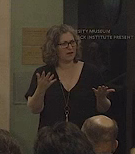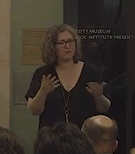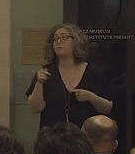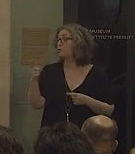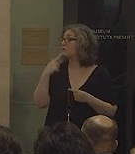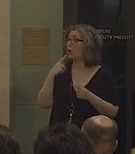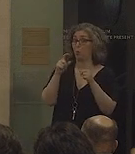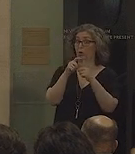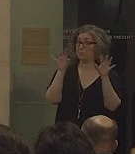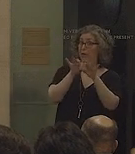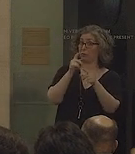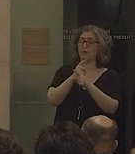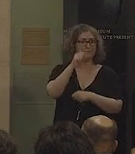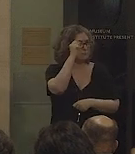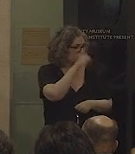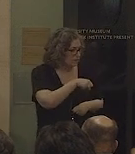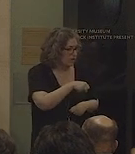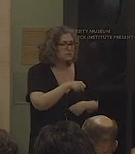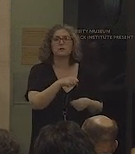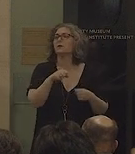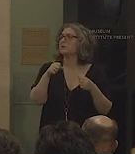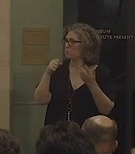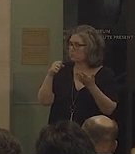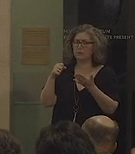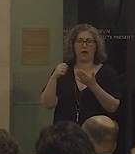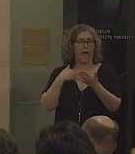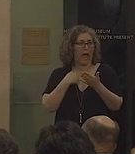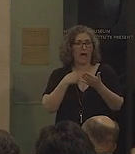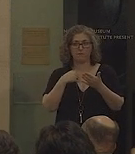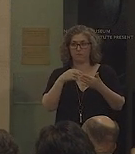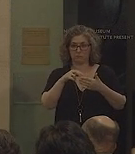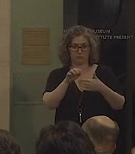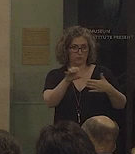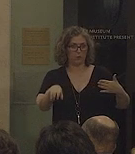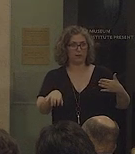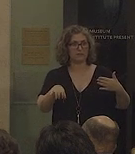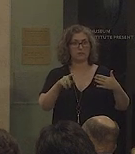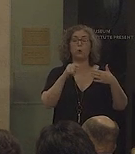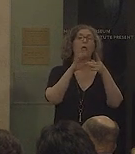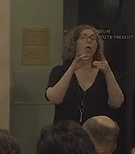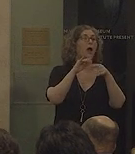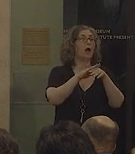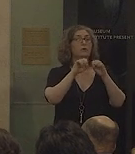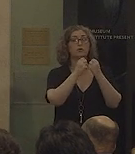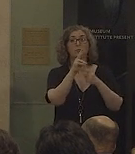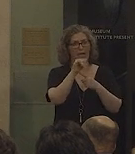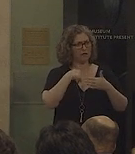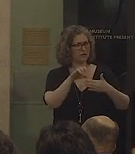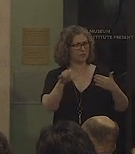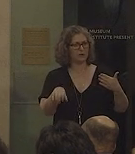do matter. Yes. That there are repercussions for things that you say in the online sphere, that it's not just, you